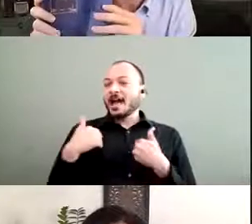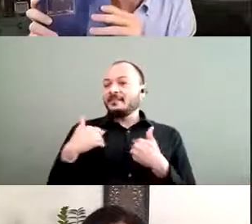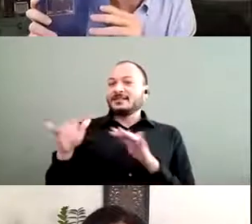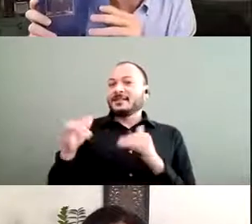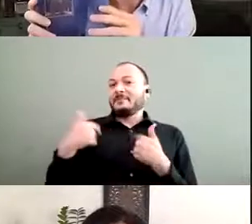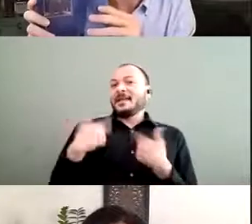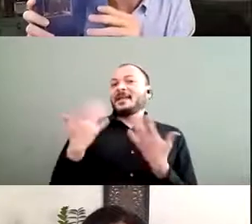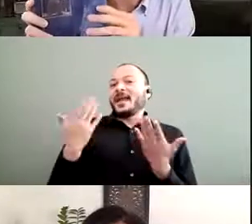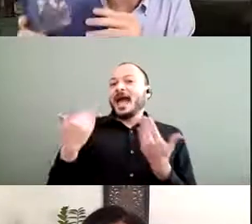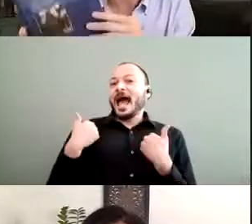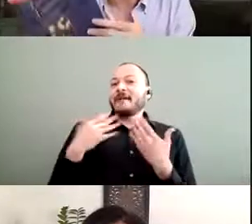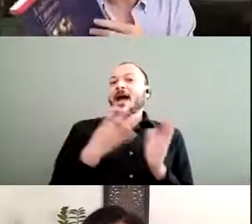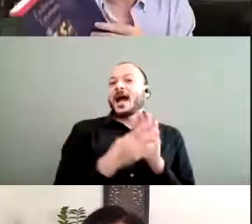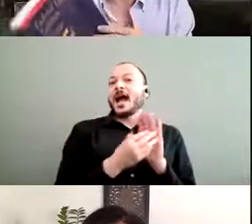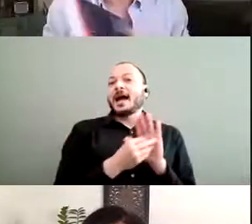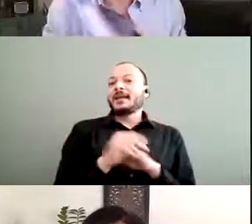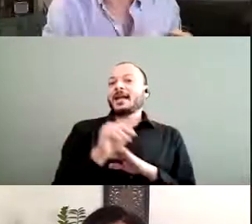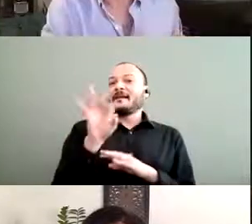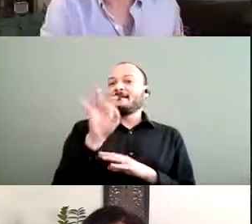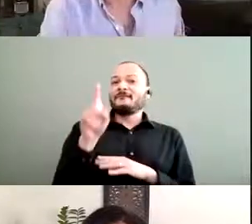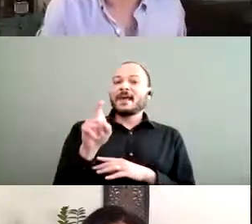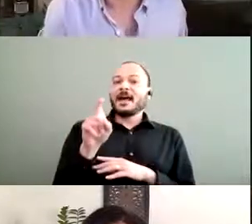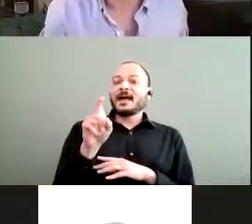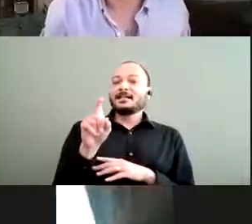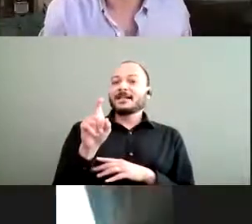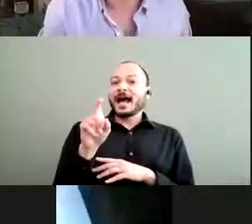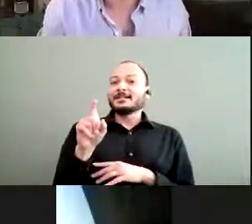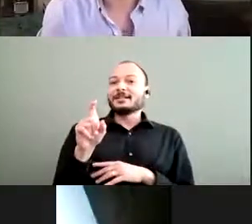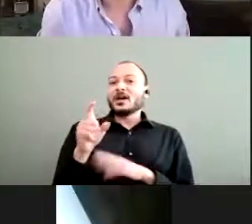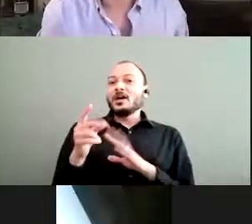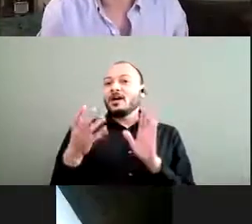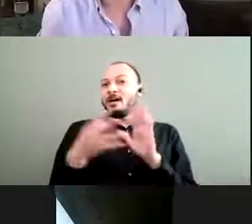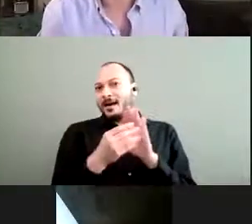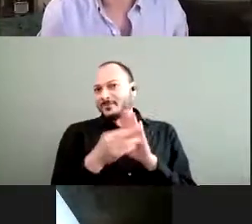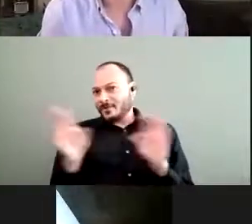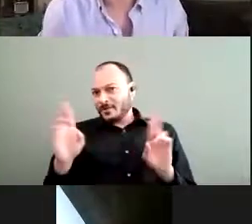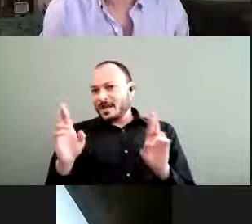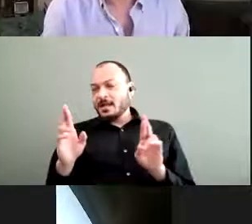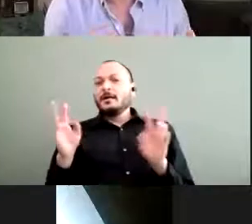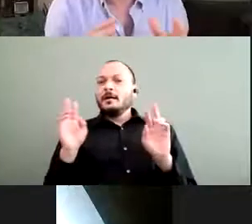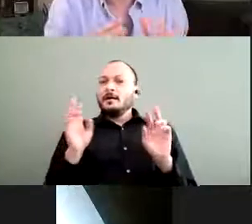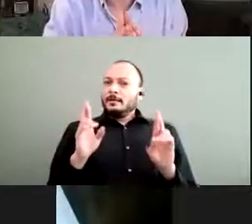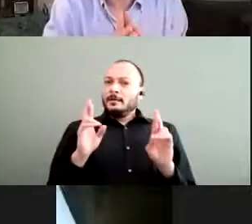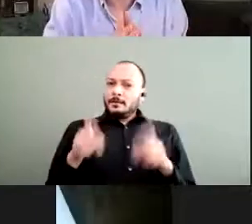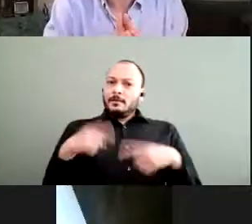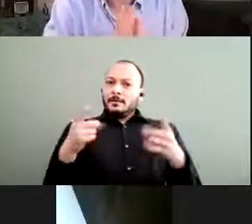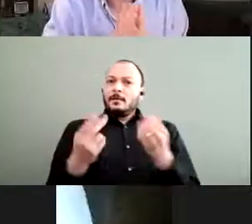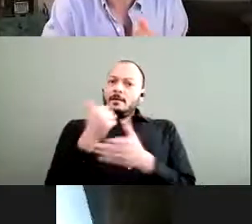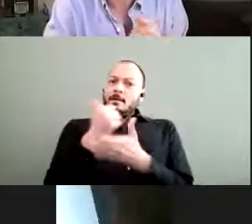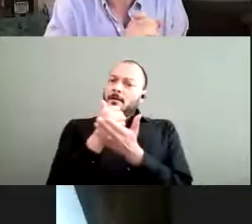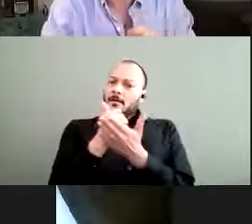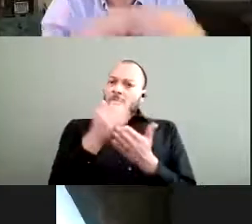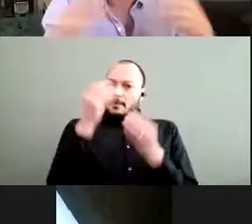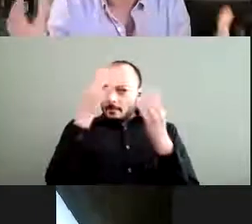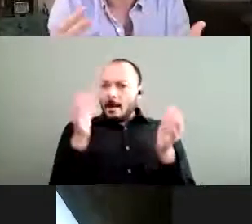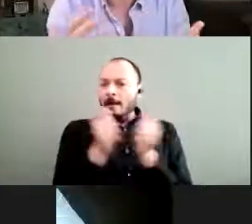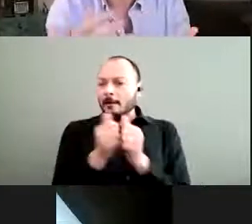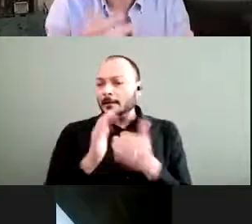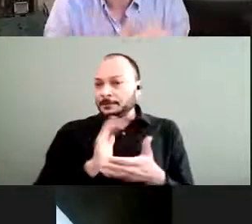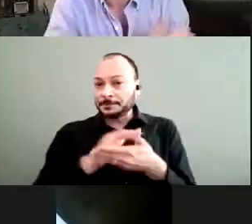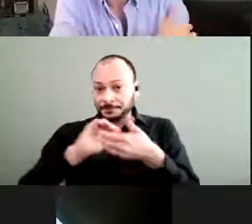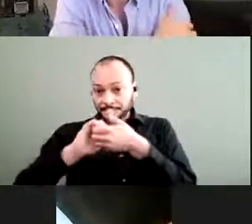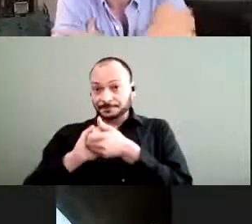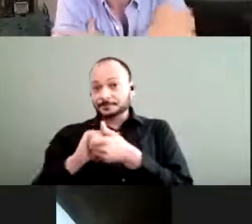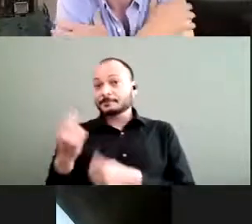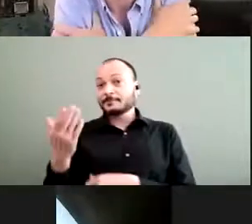taxation always at the ready, but we do hope to give you useful information today with our partners. Since last spring, we've hosted a series of